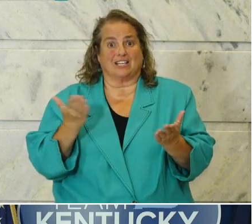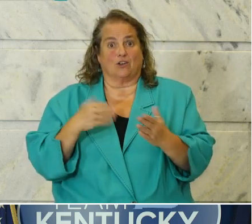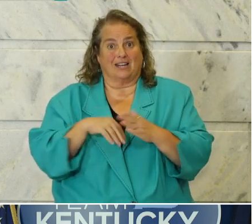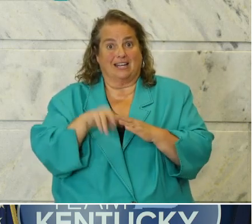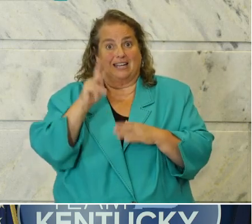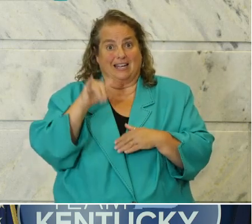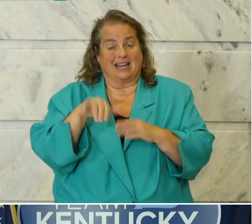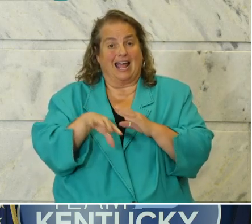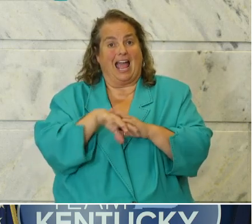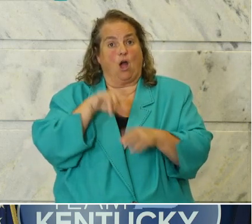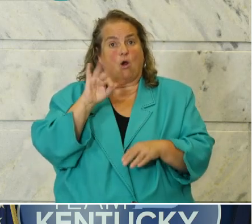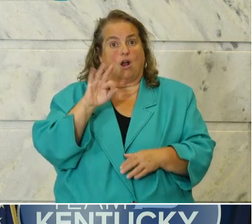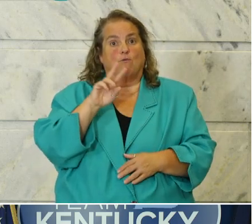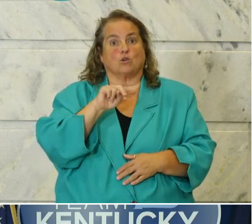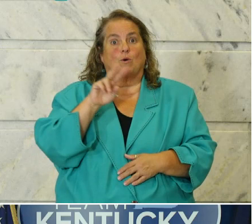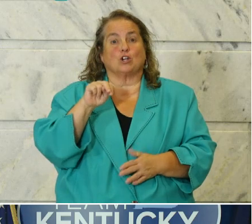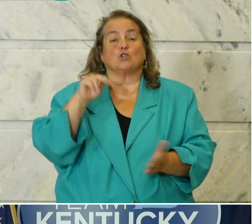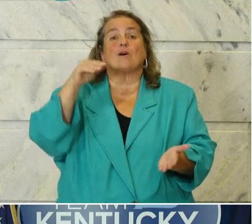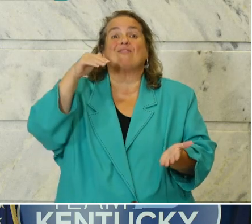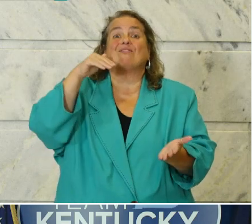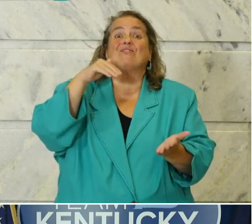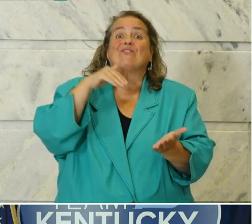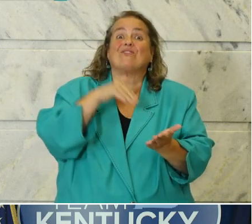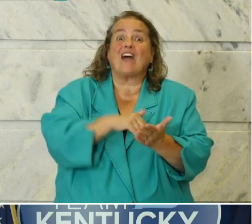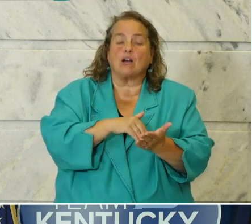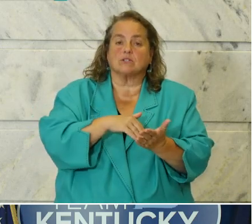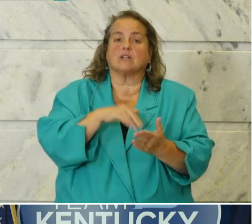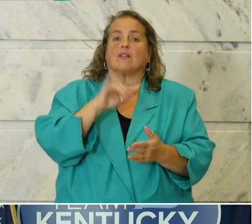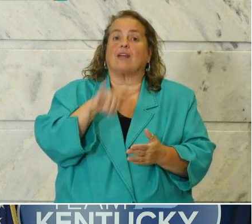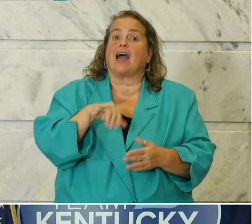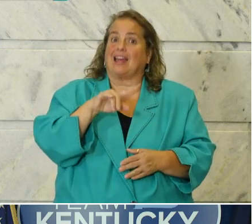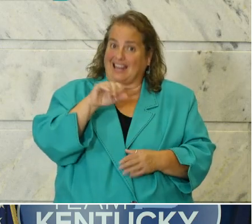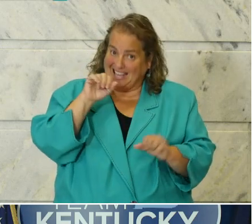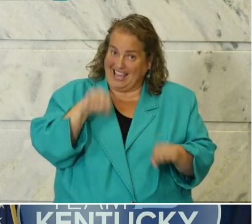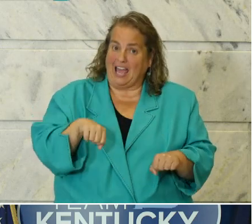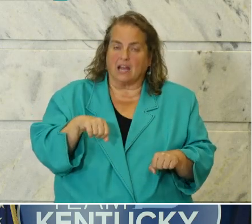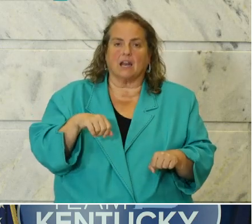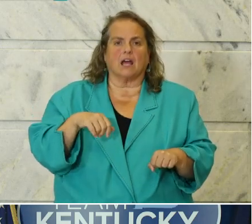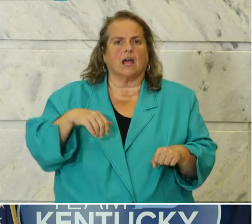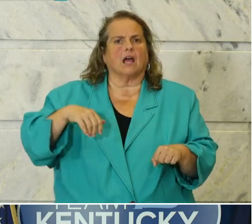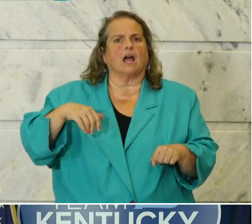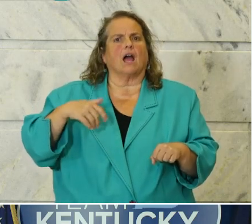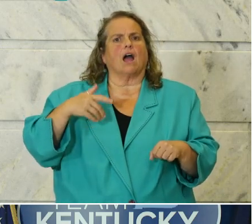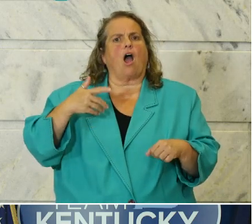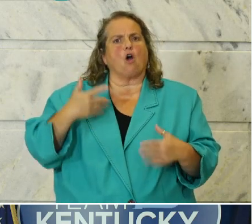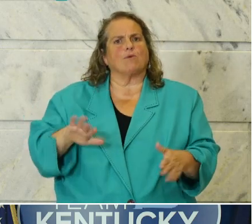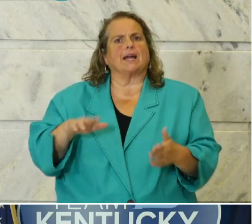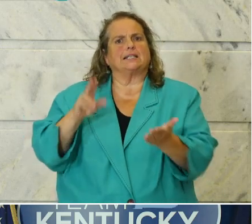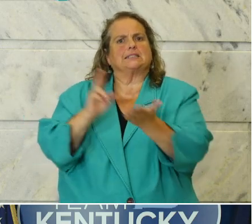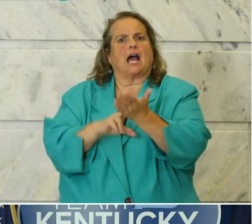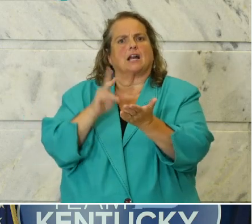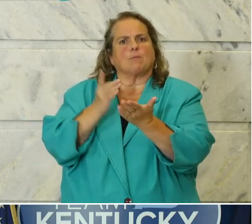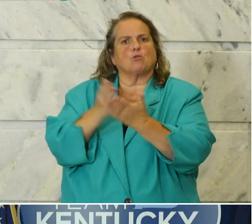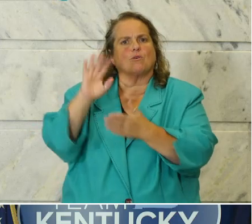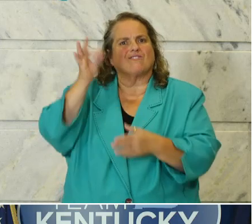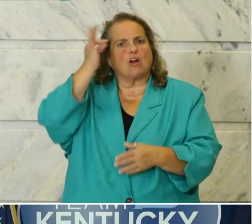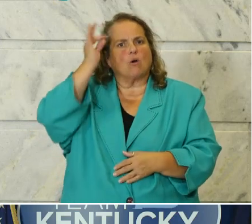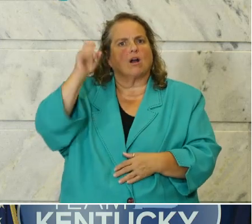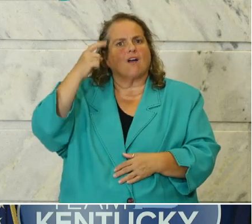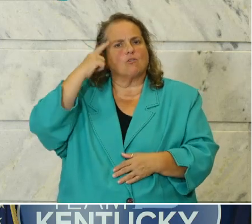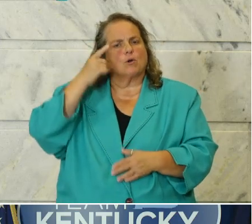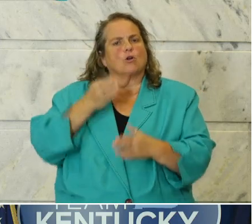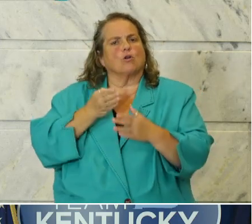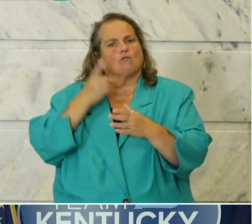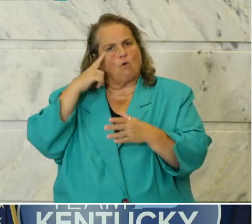of 22,000 that are eligible have actually signed up through the federal government for this additional